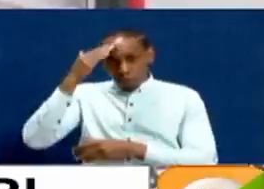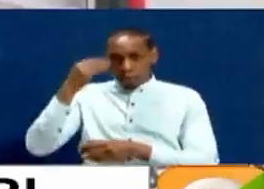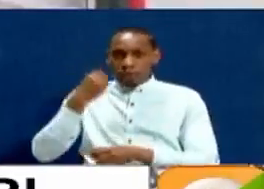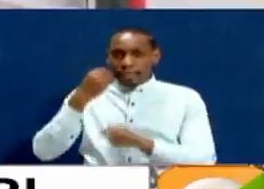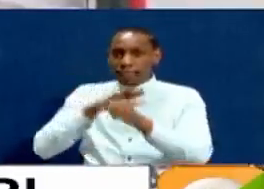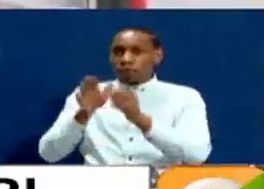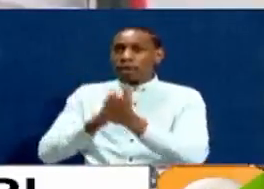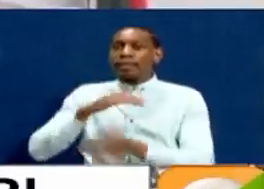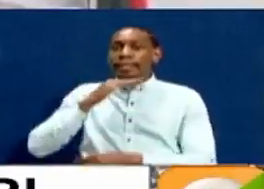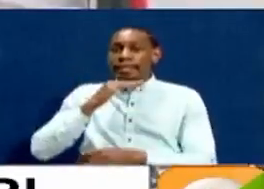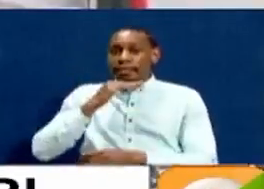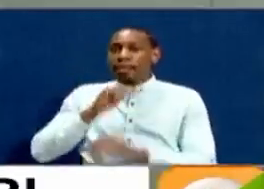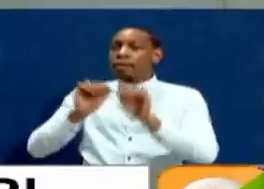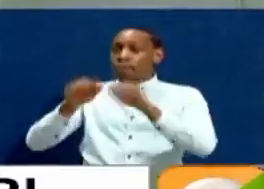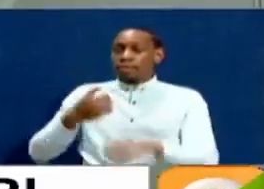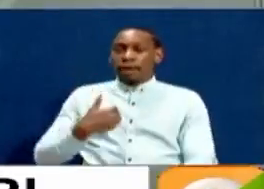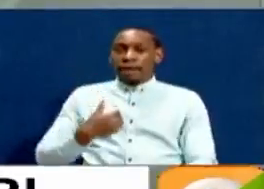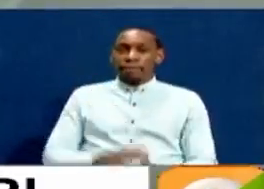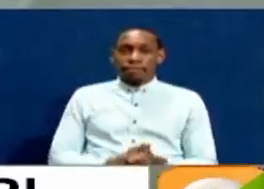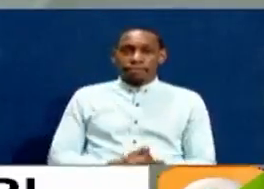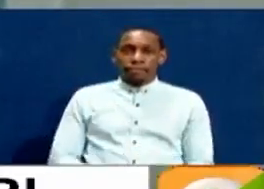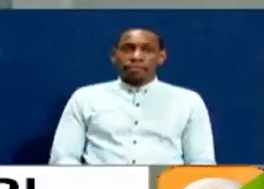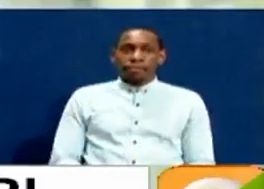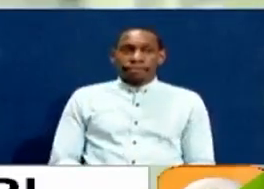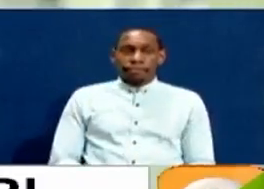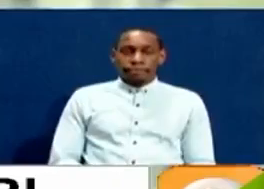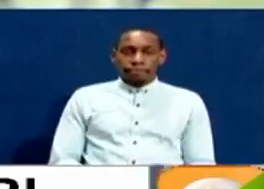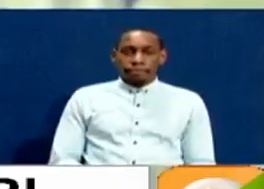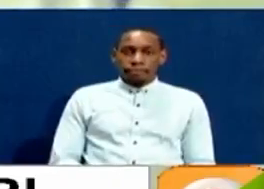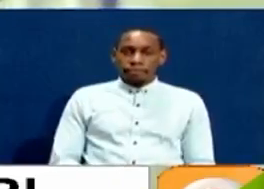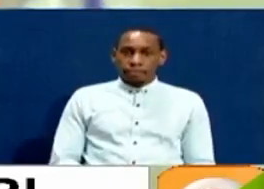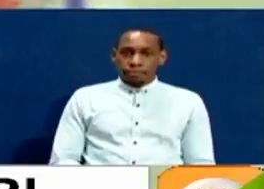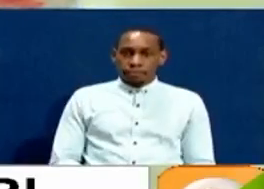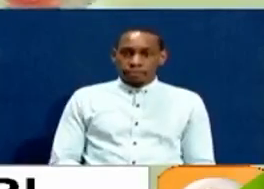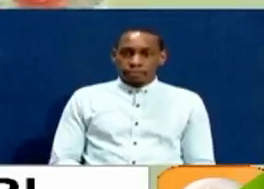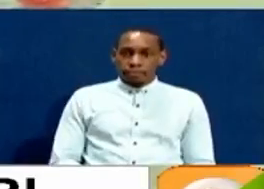corona na kifo vinawakodolea macho. Nimrod Taabu, Runinga Citizen.